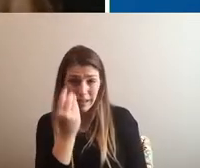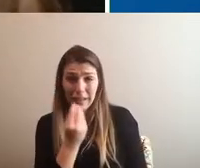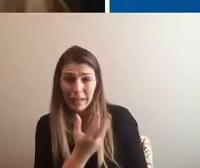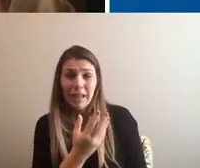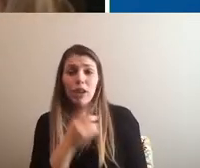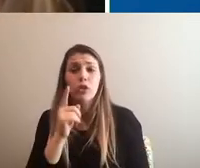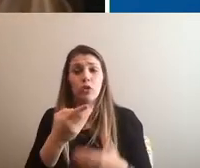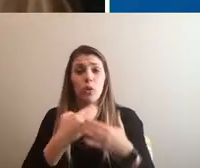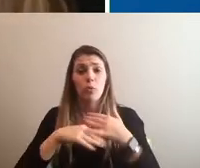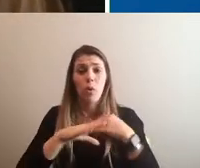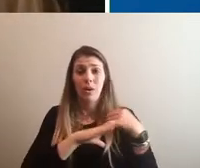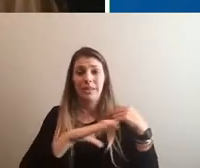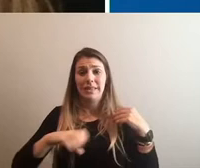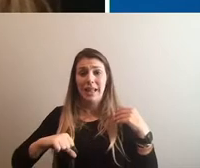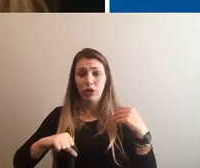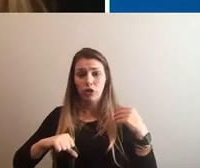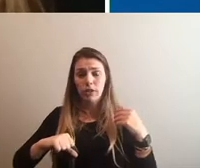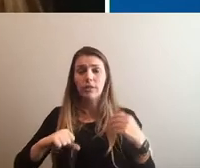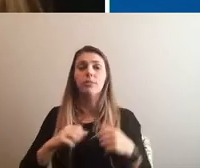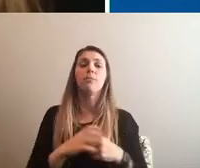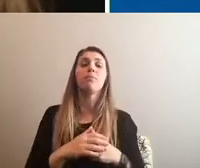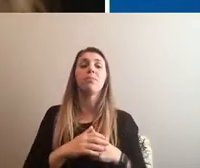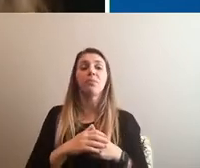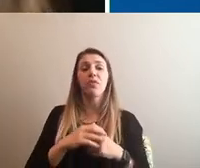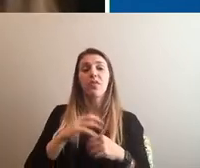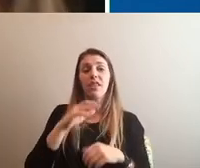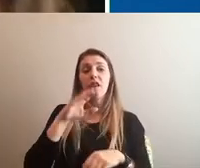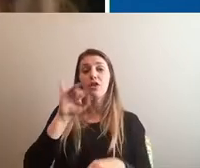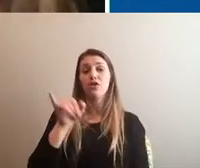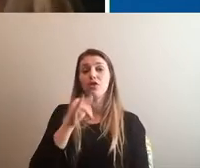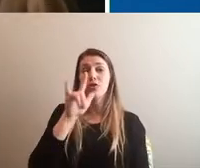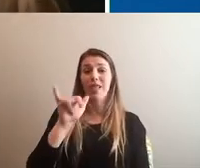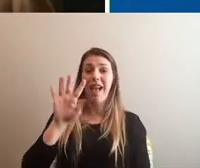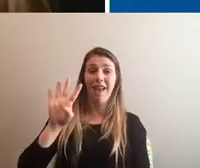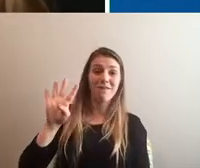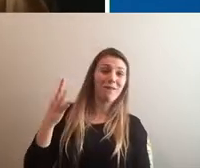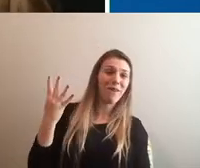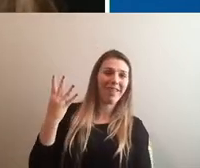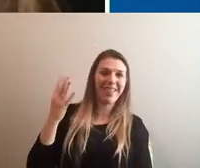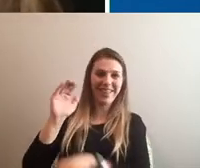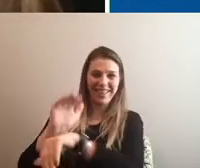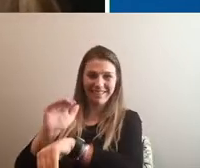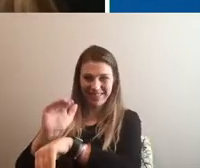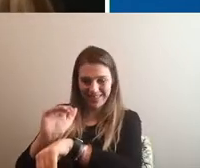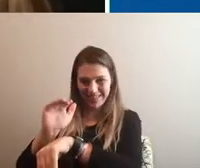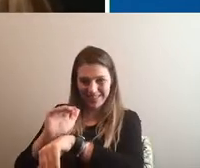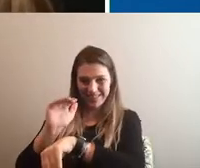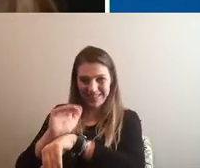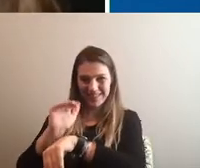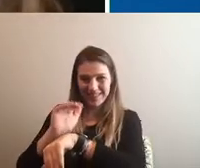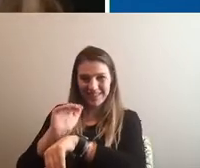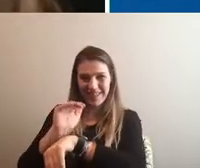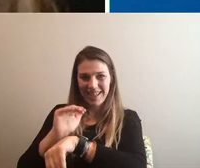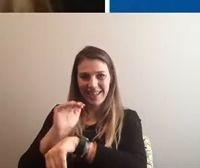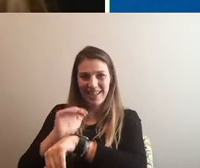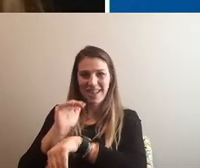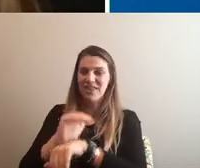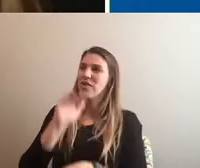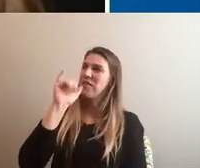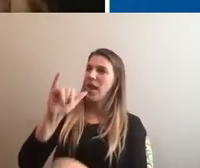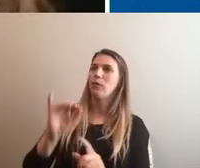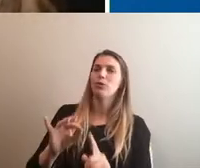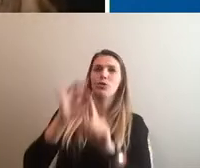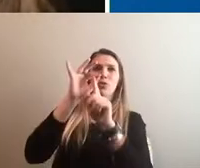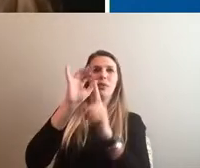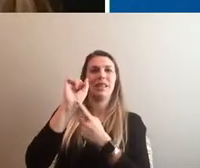by C-section the night of the 4th of July. So that was a unique situation